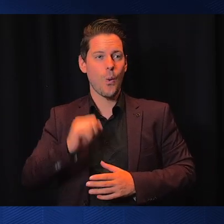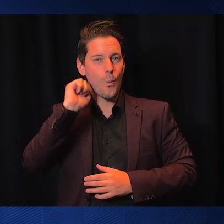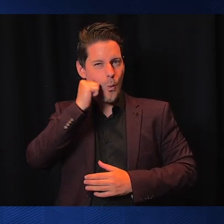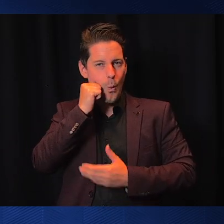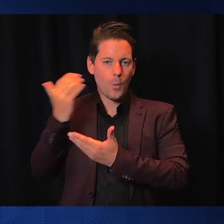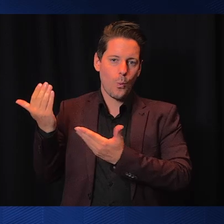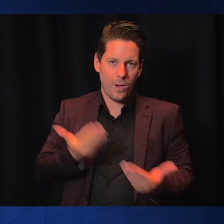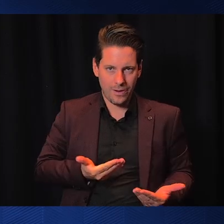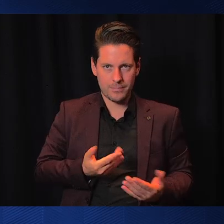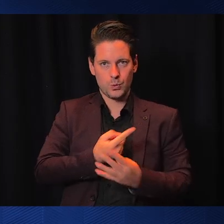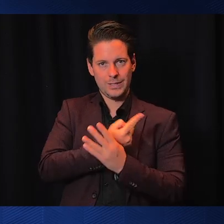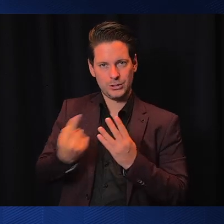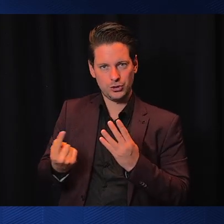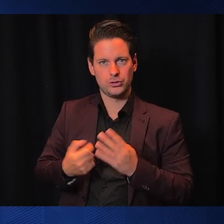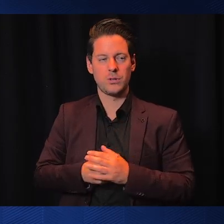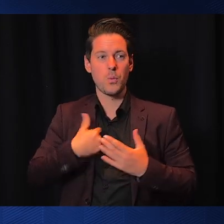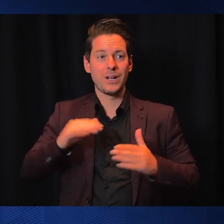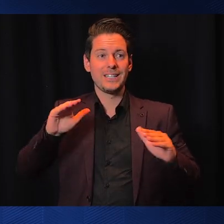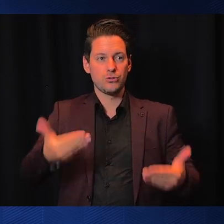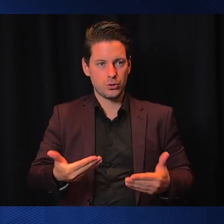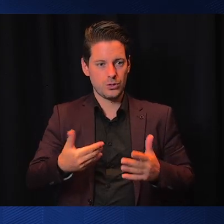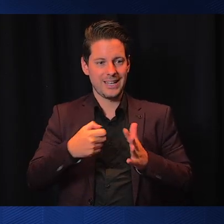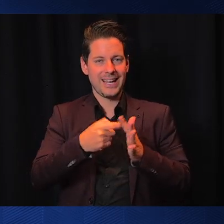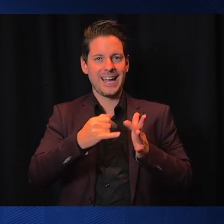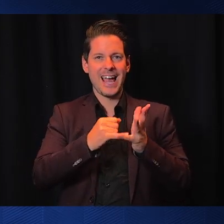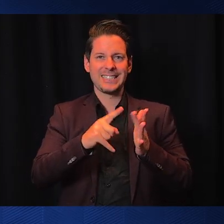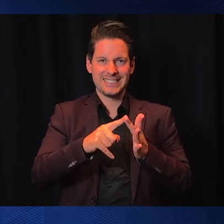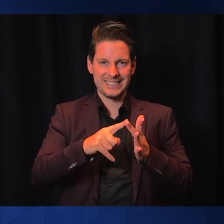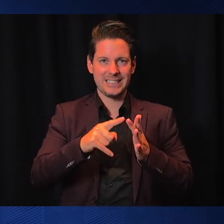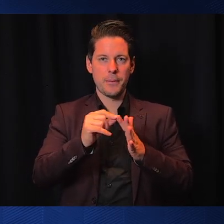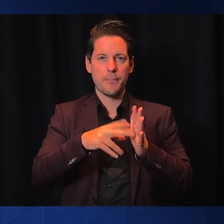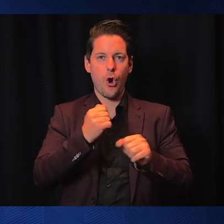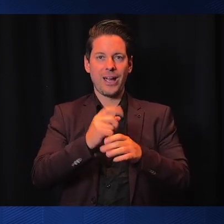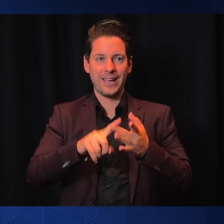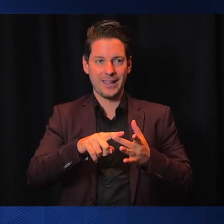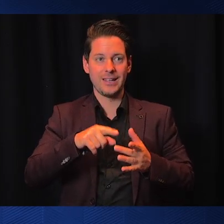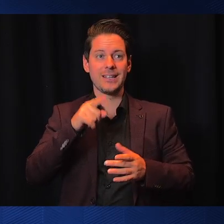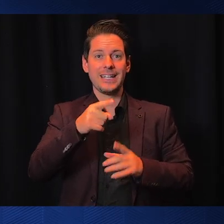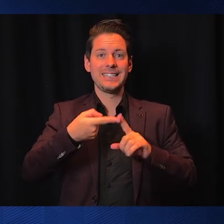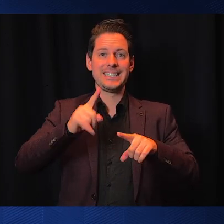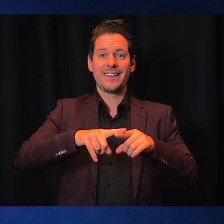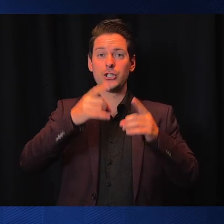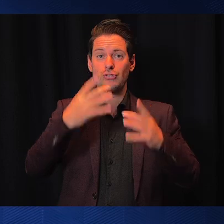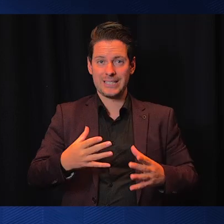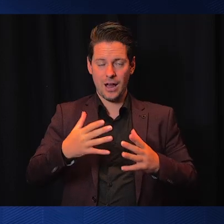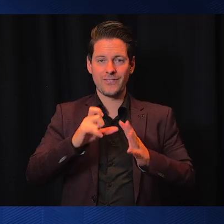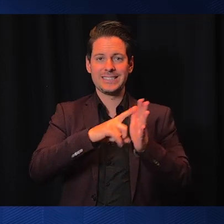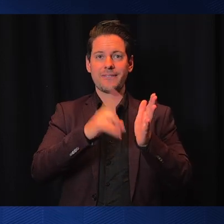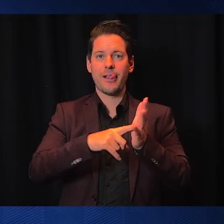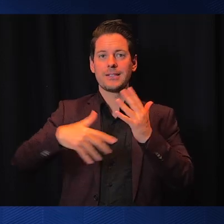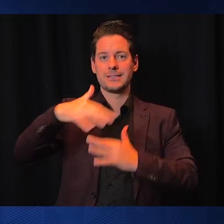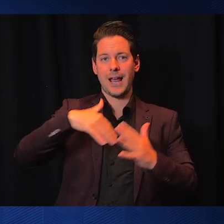all of you. I'd like to start by introducing Kiasi Pongi, who's the Executive Director of the Civil Society of Forum of